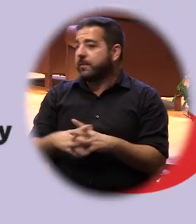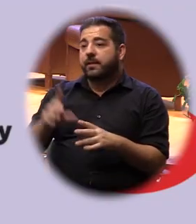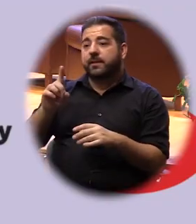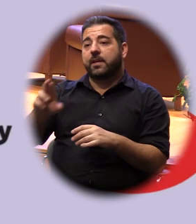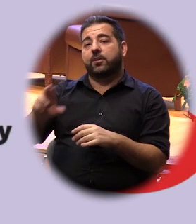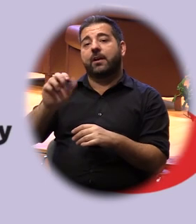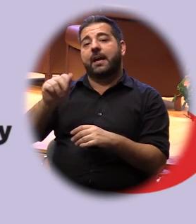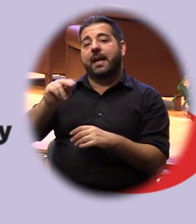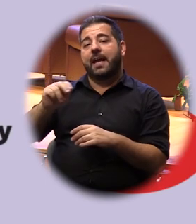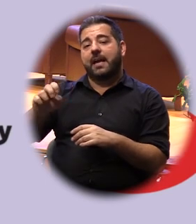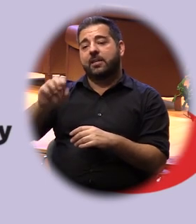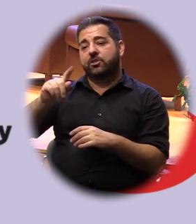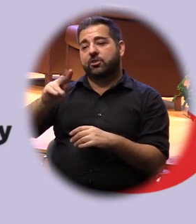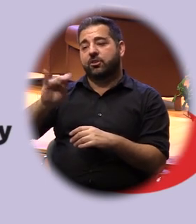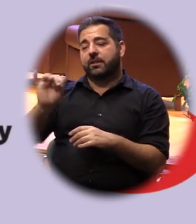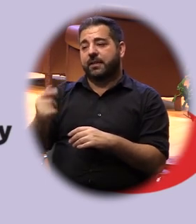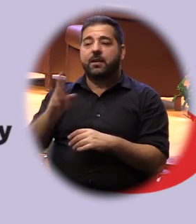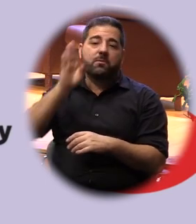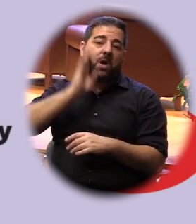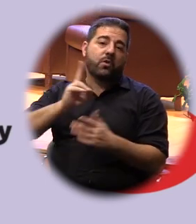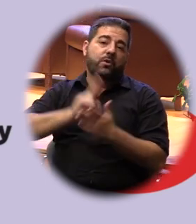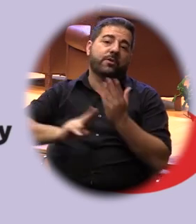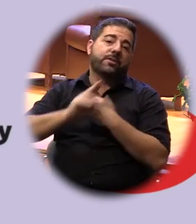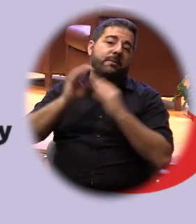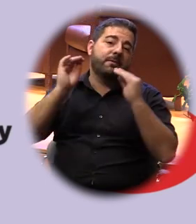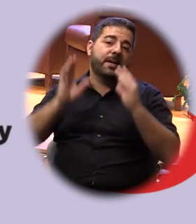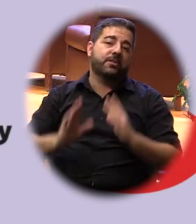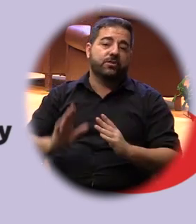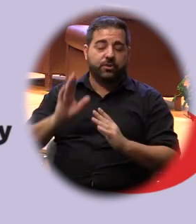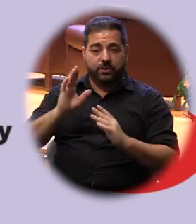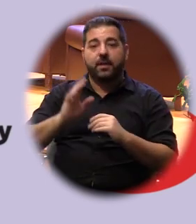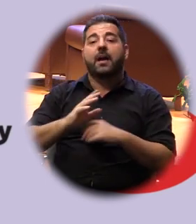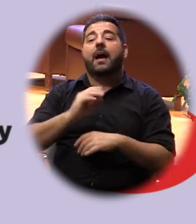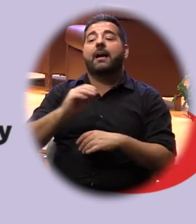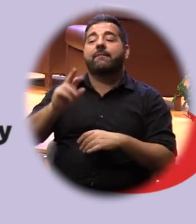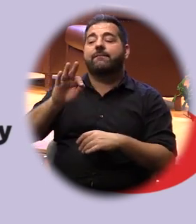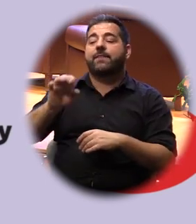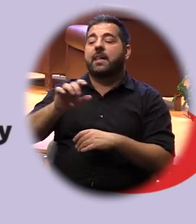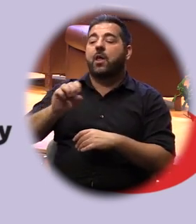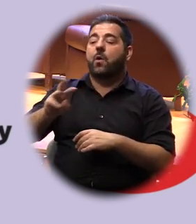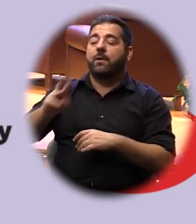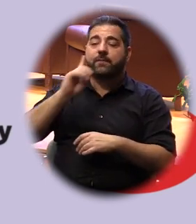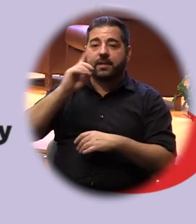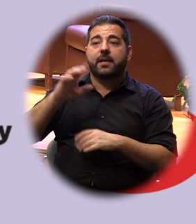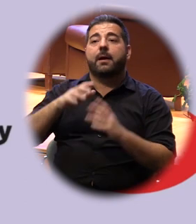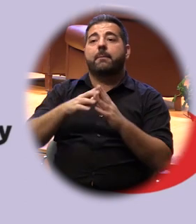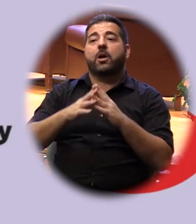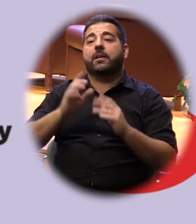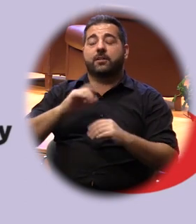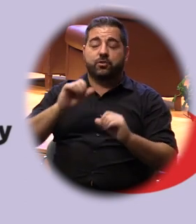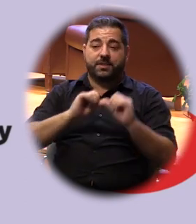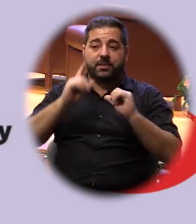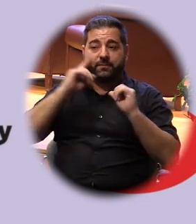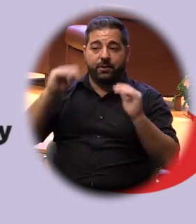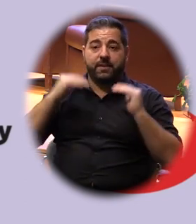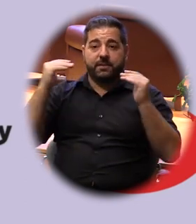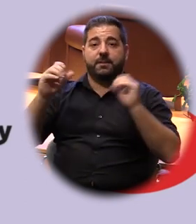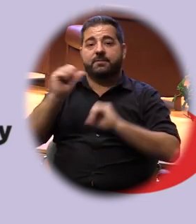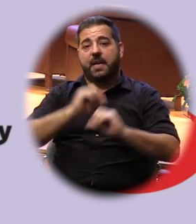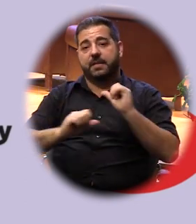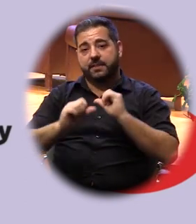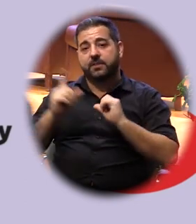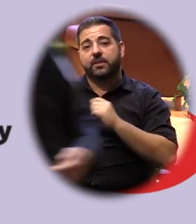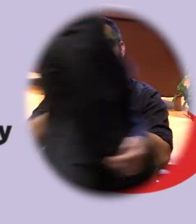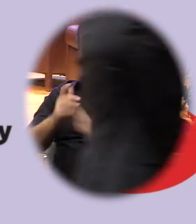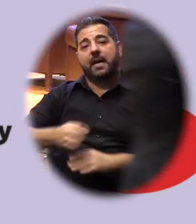Ann Fausto-Sterling is Brown University Professor Emerita and Fellow of the American Association for the Advancement of Science. She's a